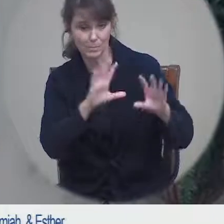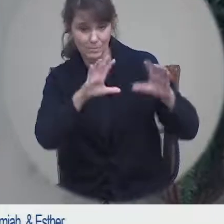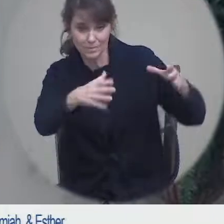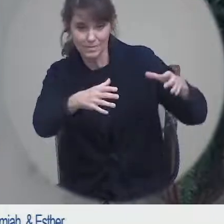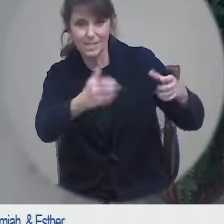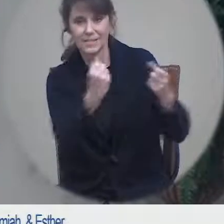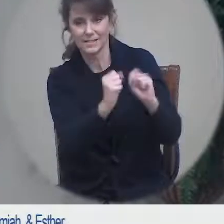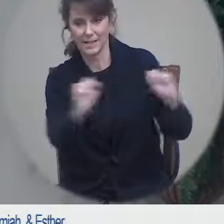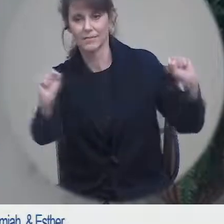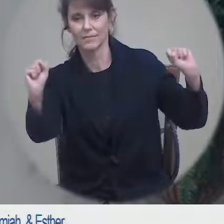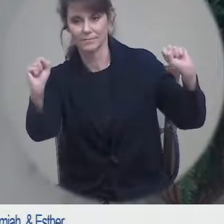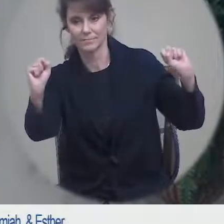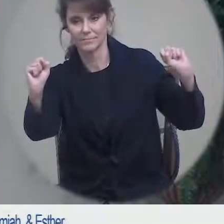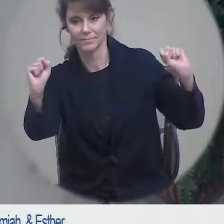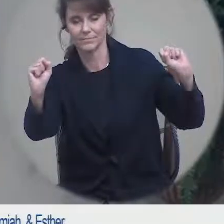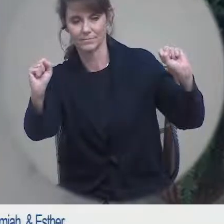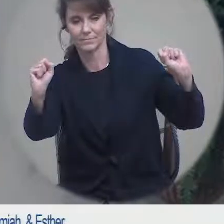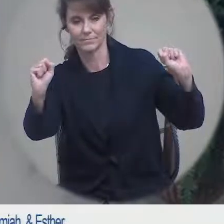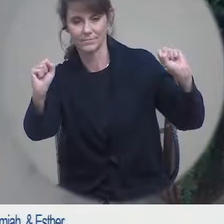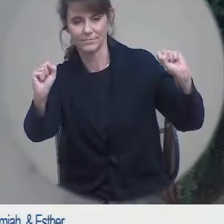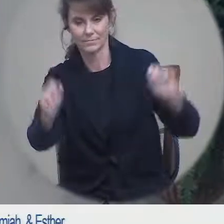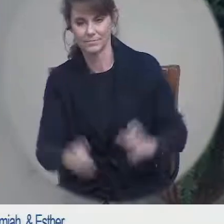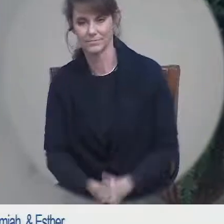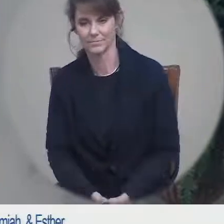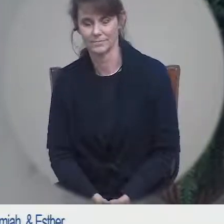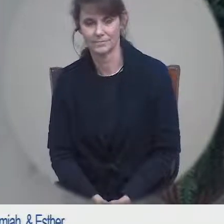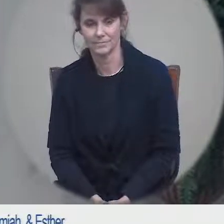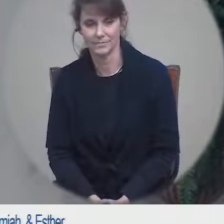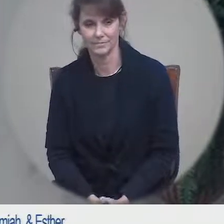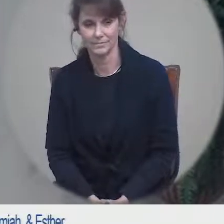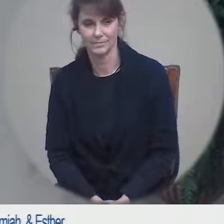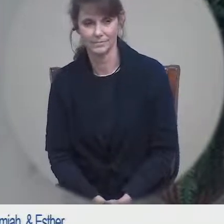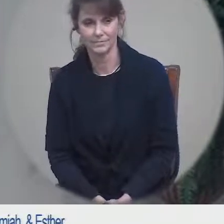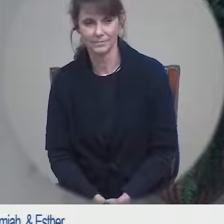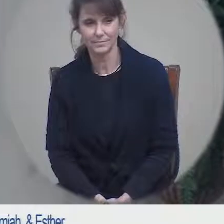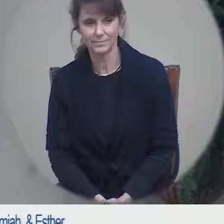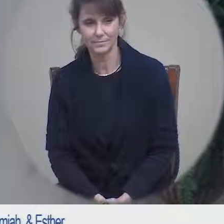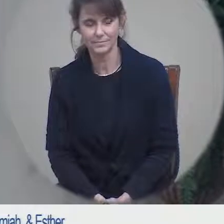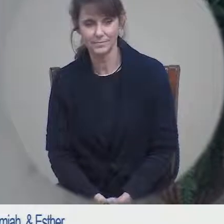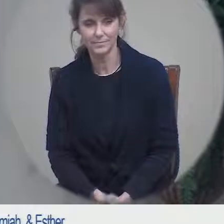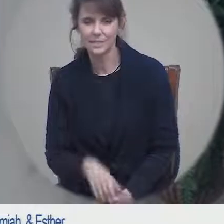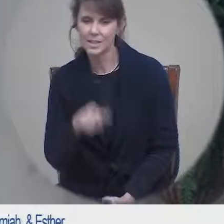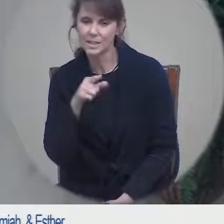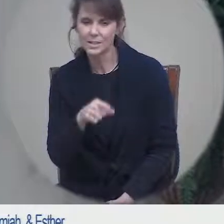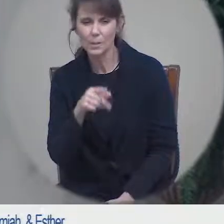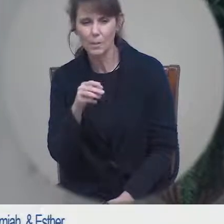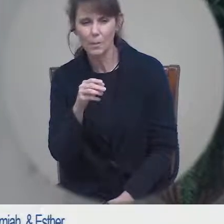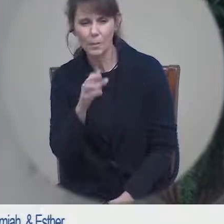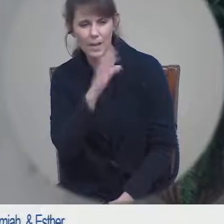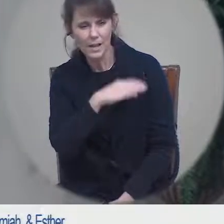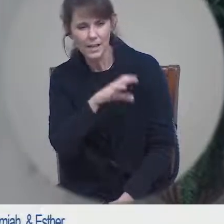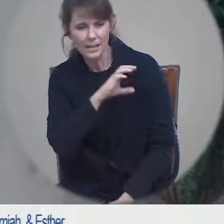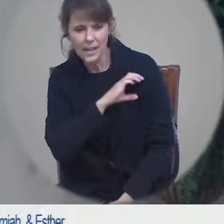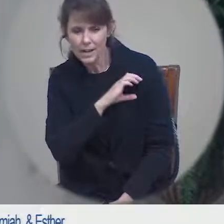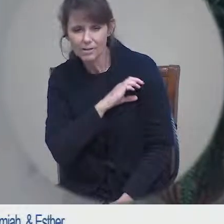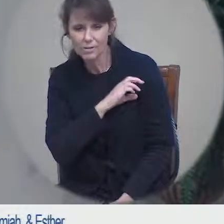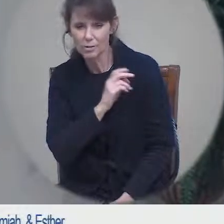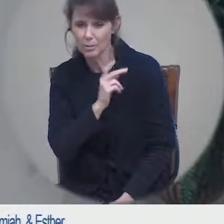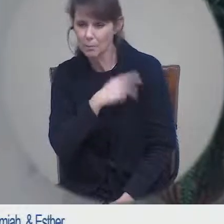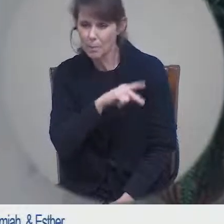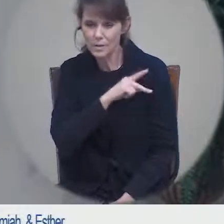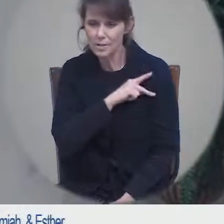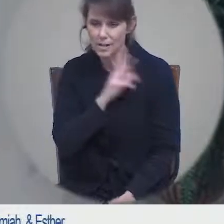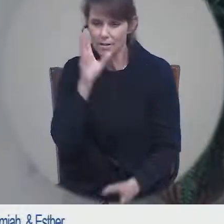what do you make of these people? What stands out about their character or their personality